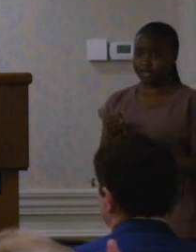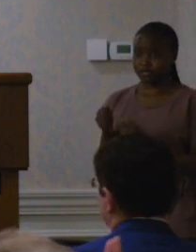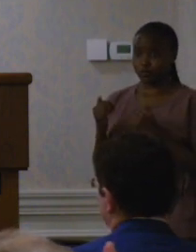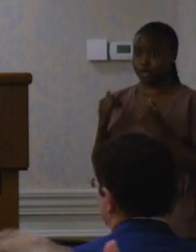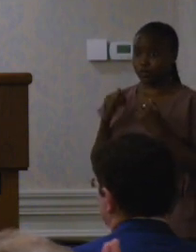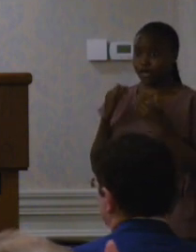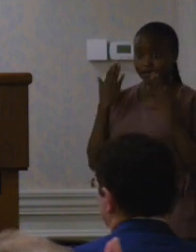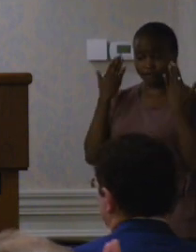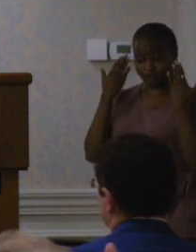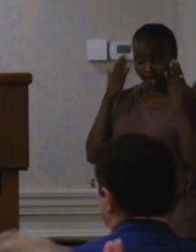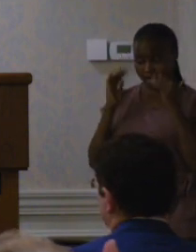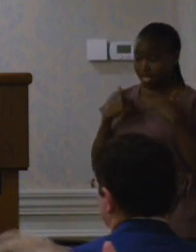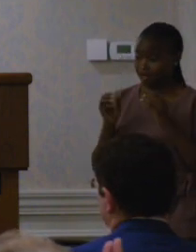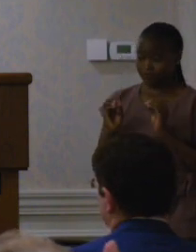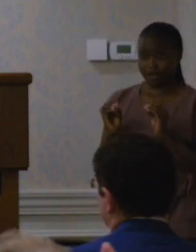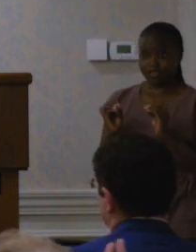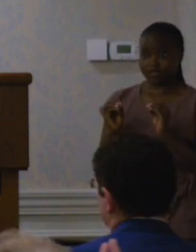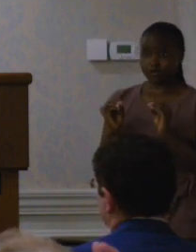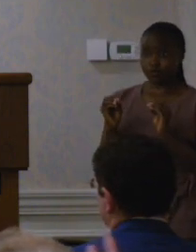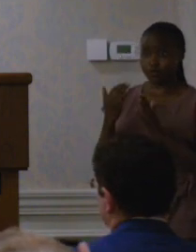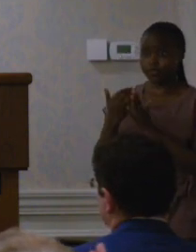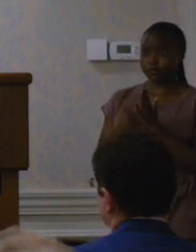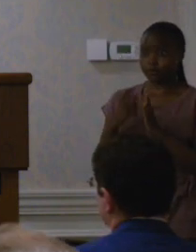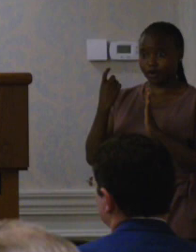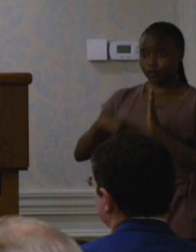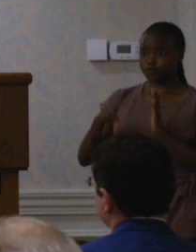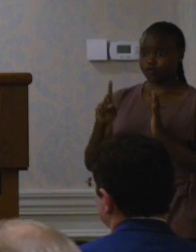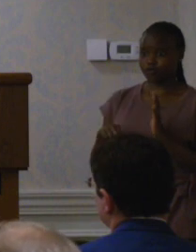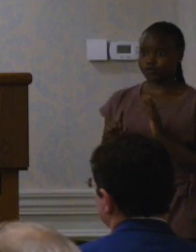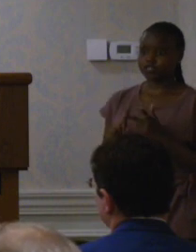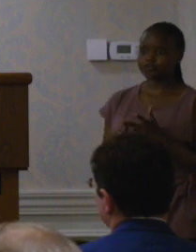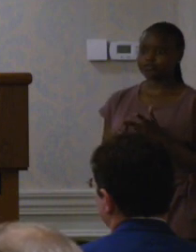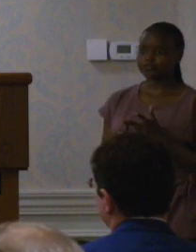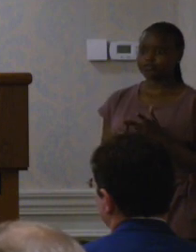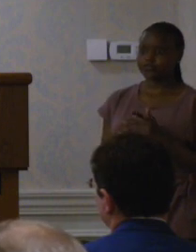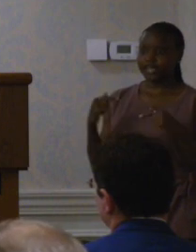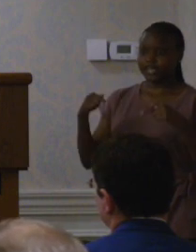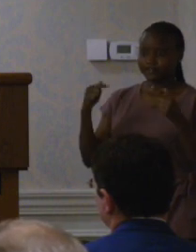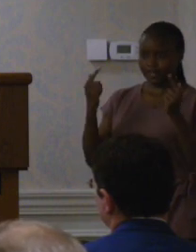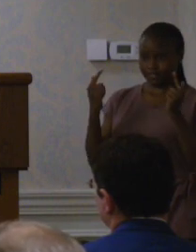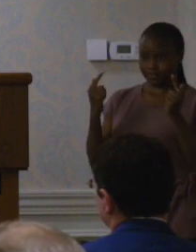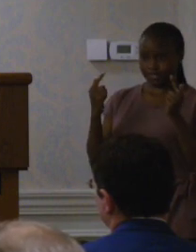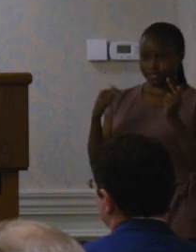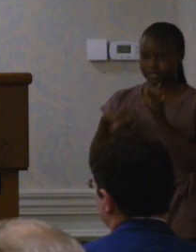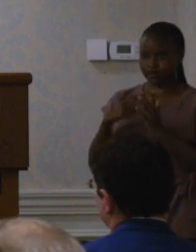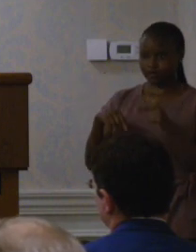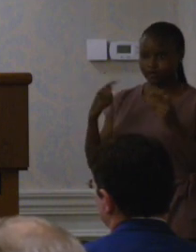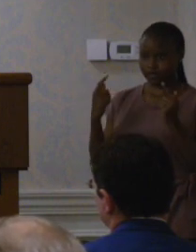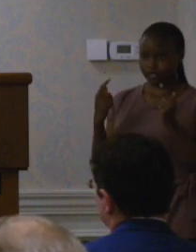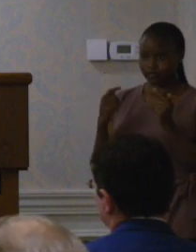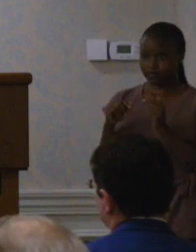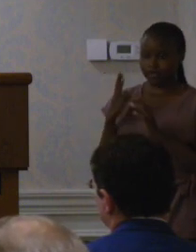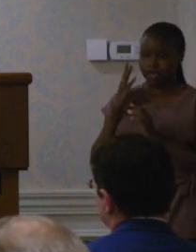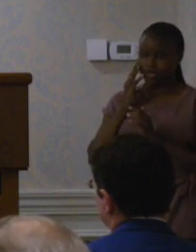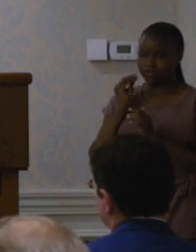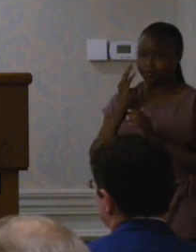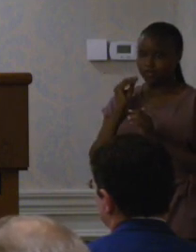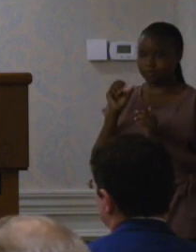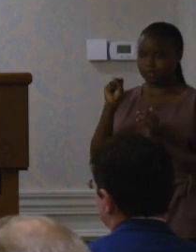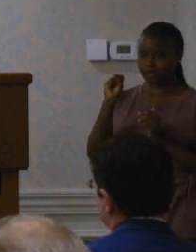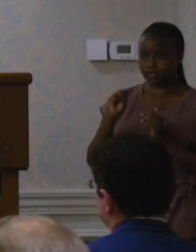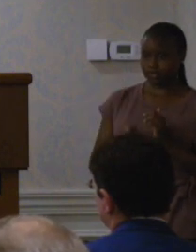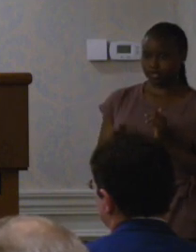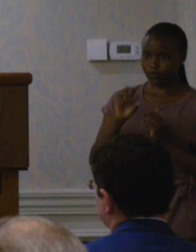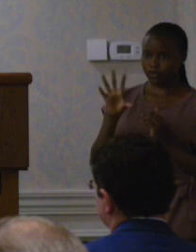have no idea what the program cost. In terms of cost effectiveness, though, I think a couple of experiments in South Africa